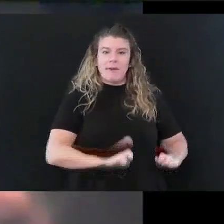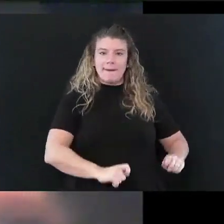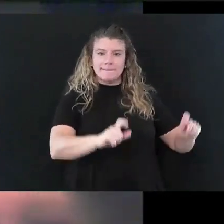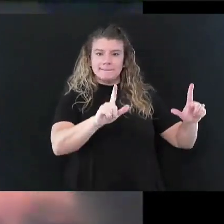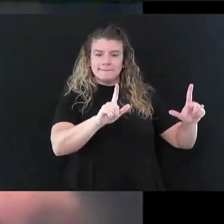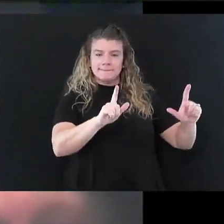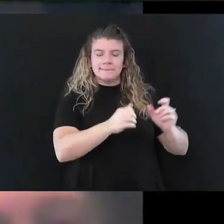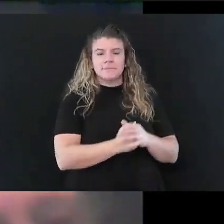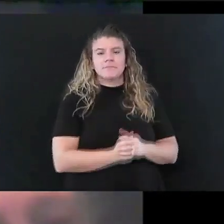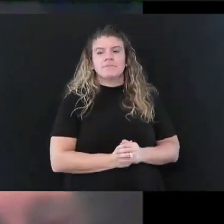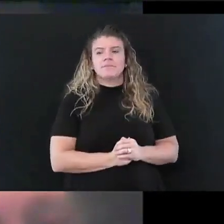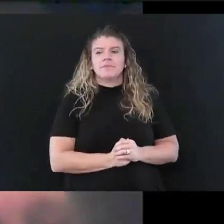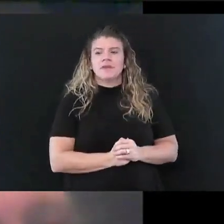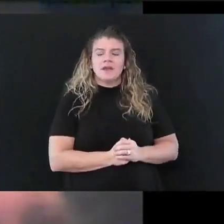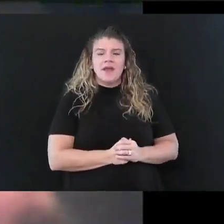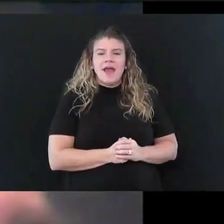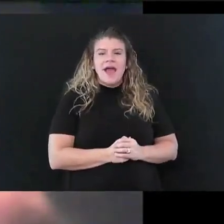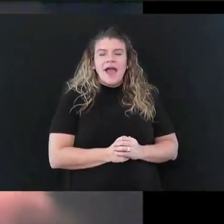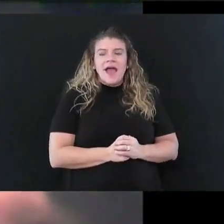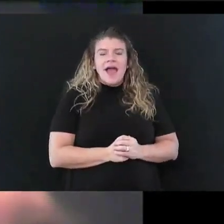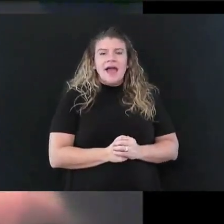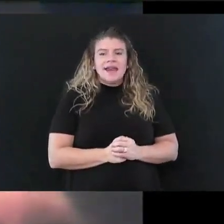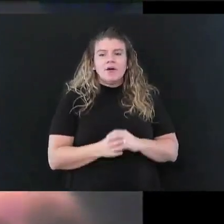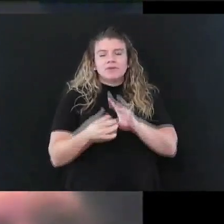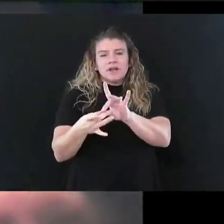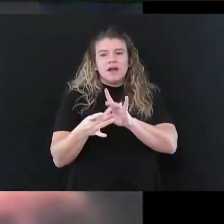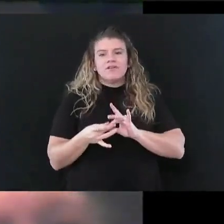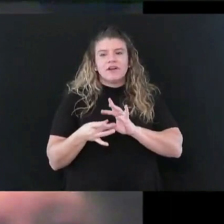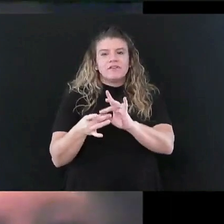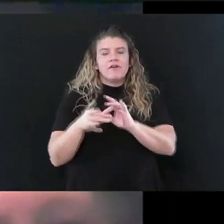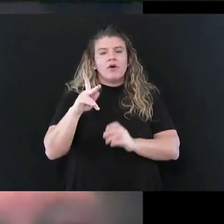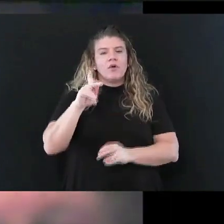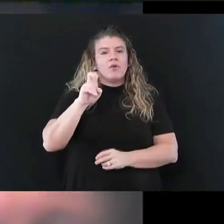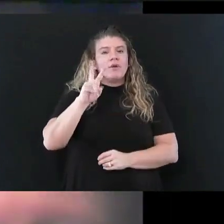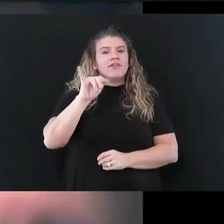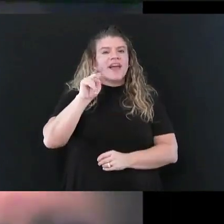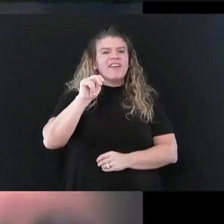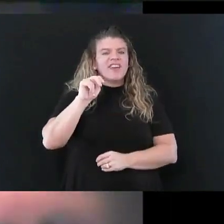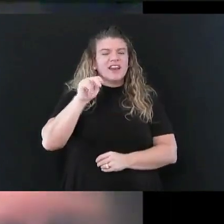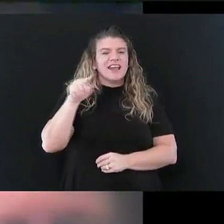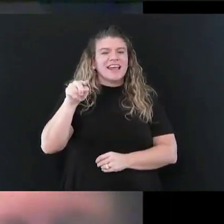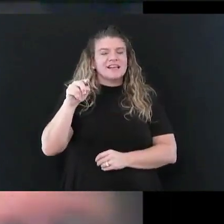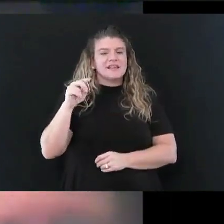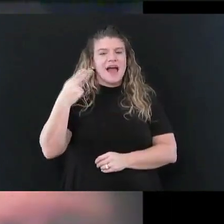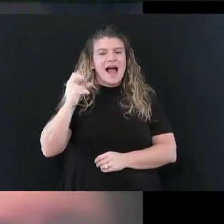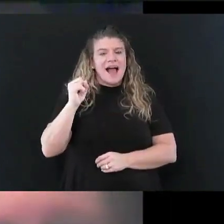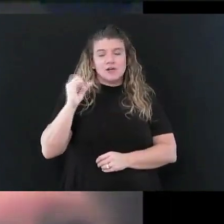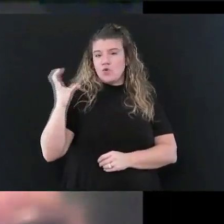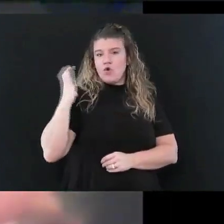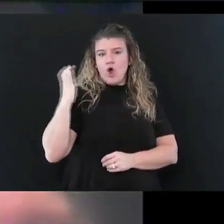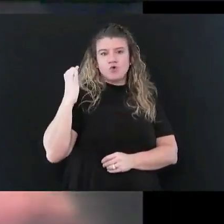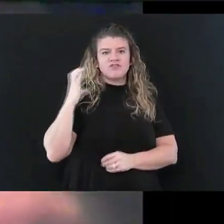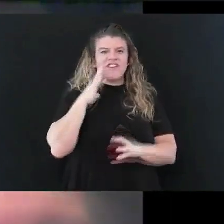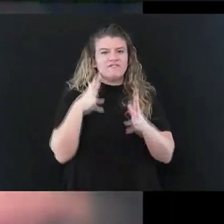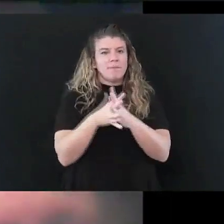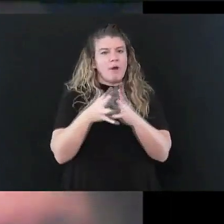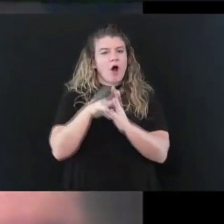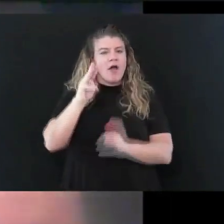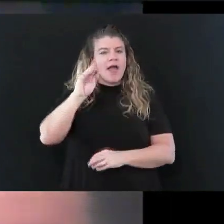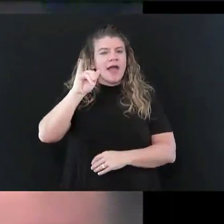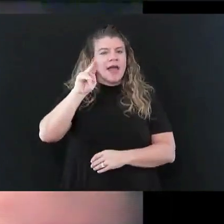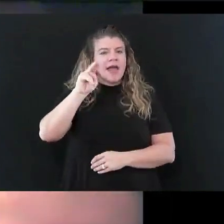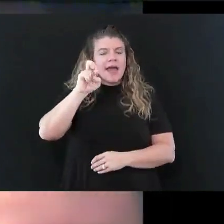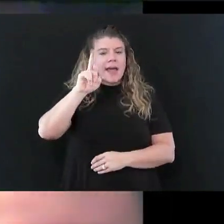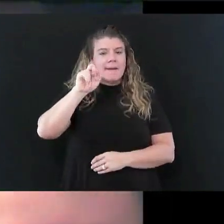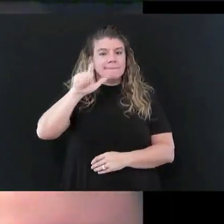was messaging back and forth with Kevin Whiteman. He's the football coach at Frankfort High School in Mineral County. Sean White